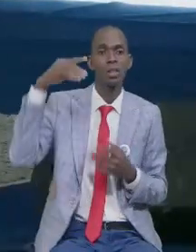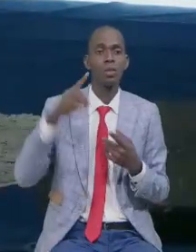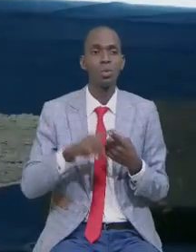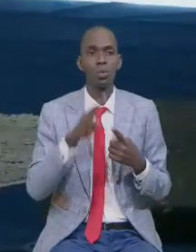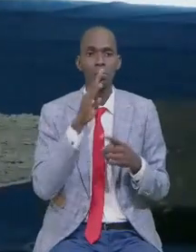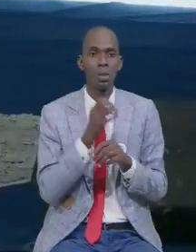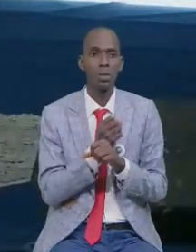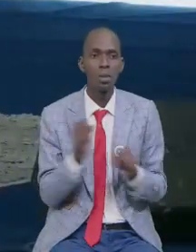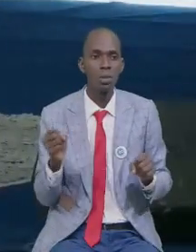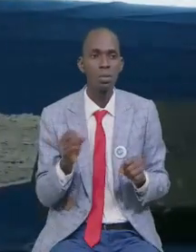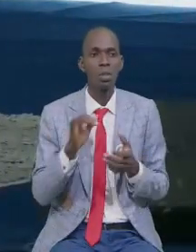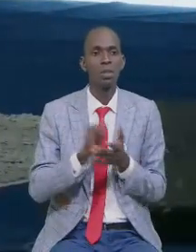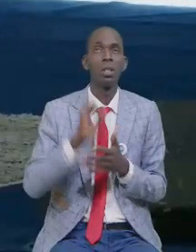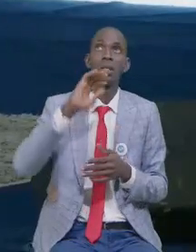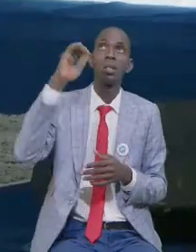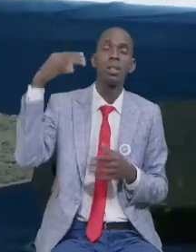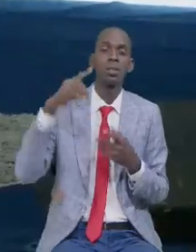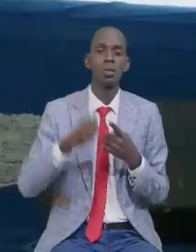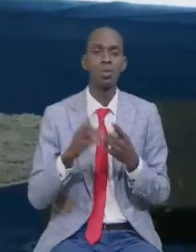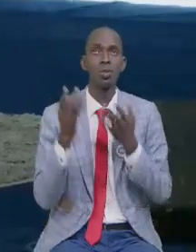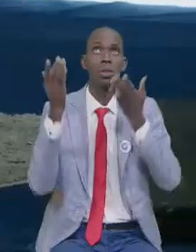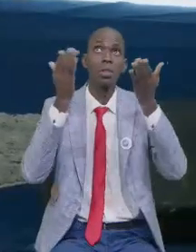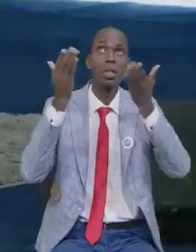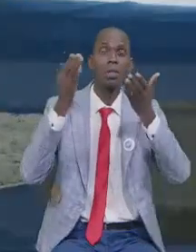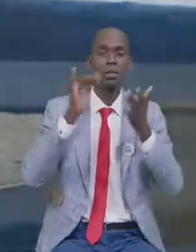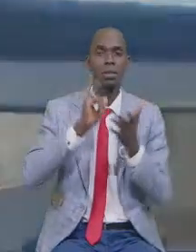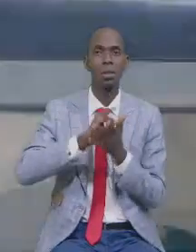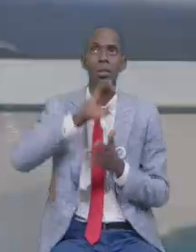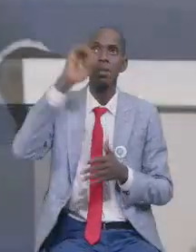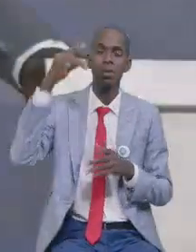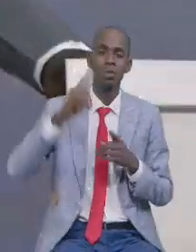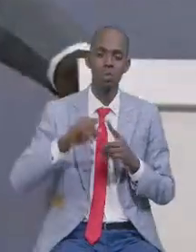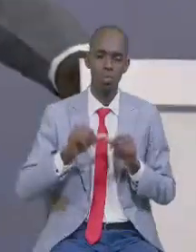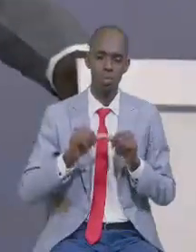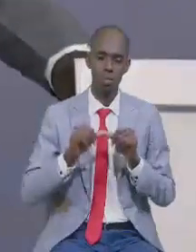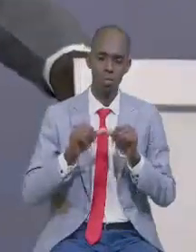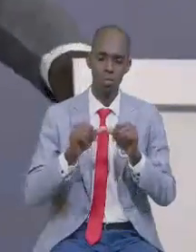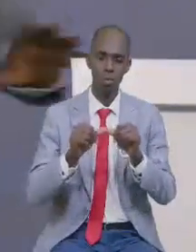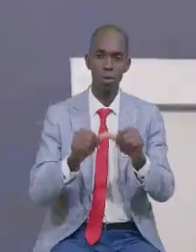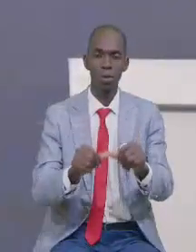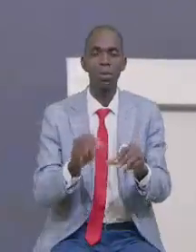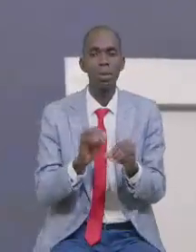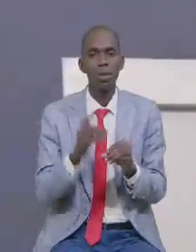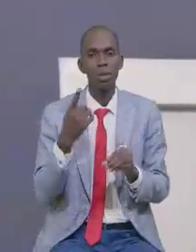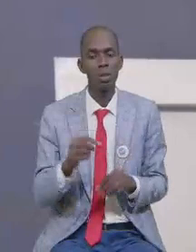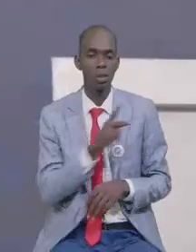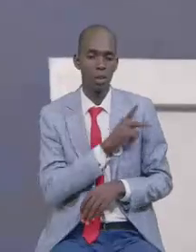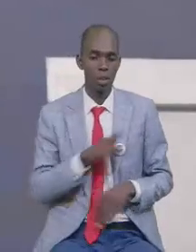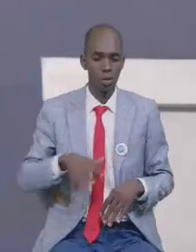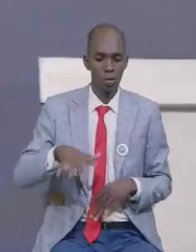grace to serve, and that grace to be steady and steadfast in the kingdom of God. We